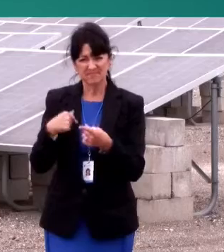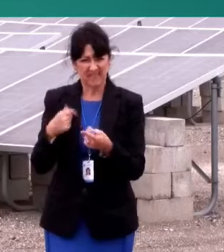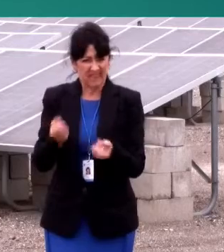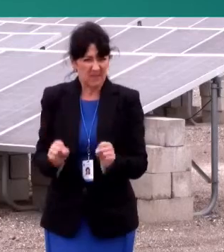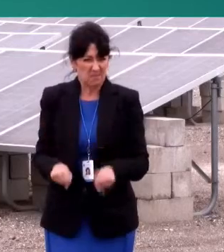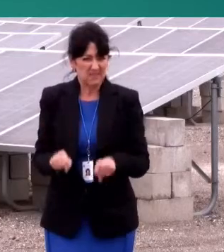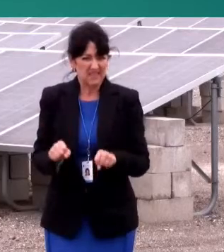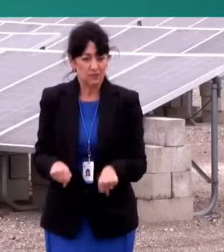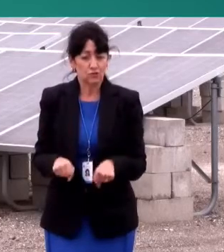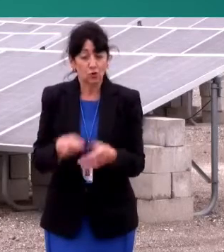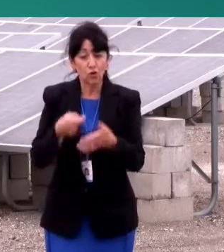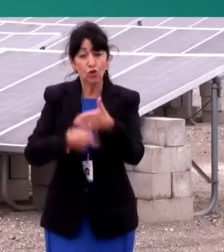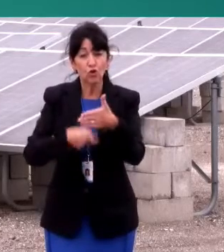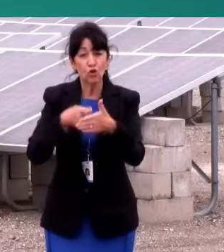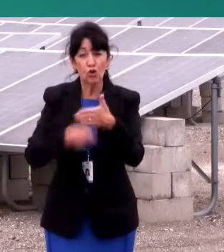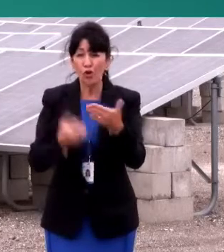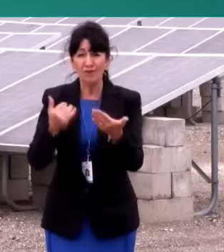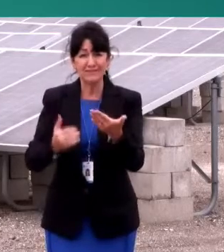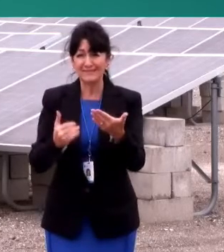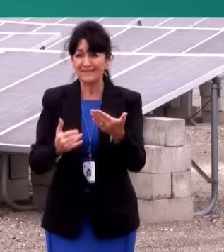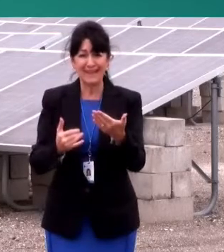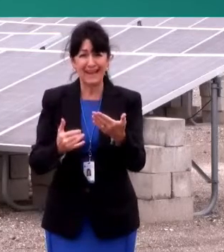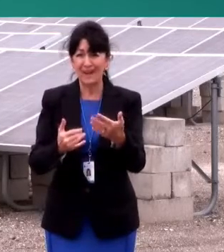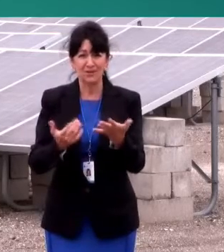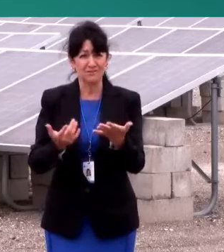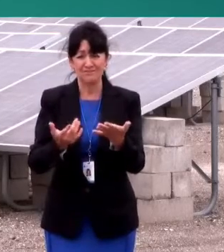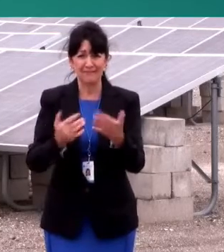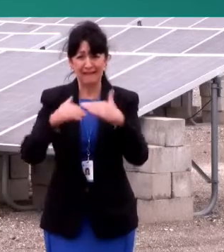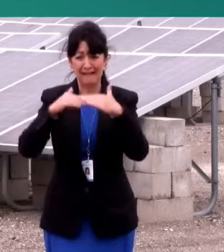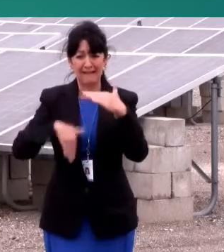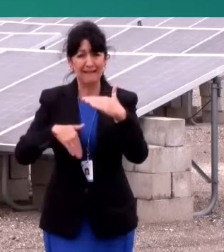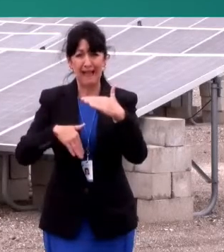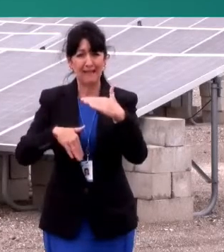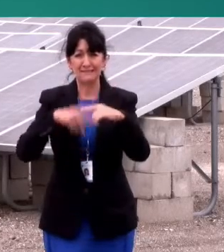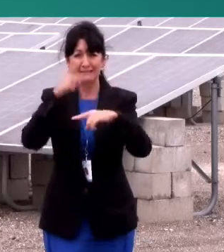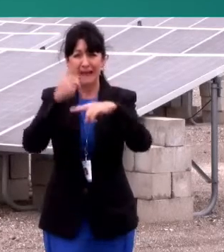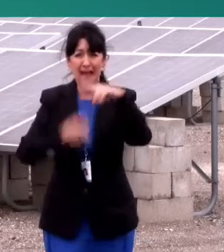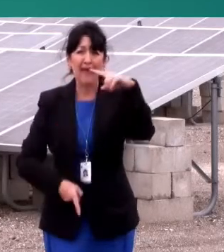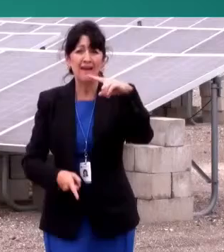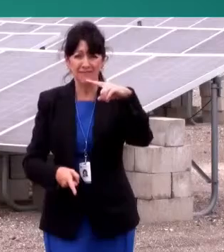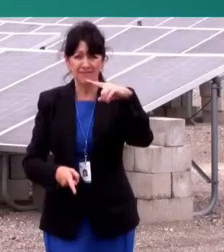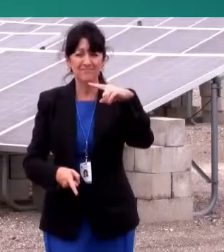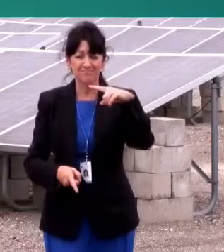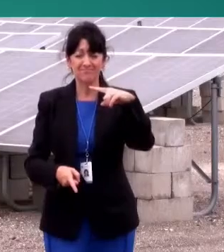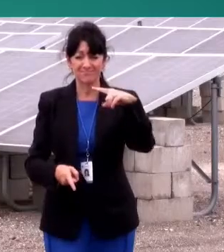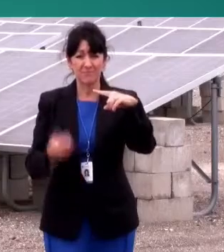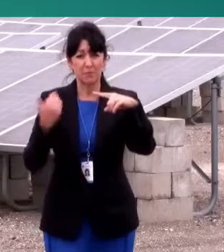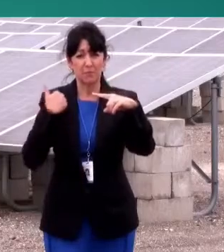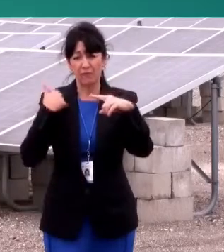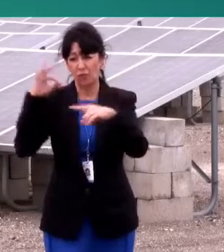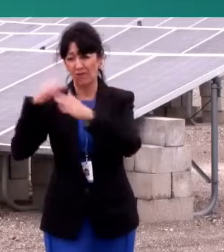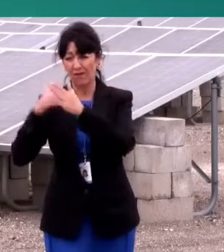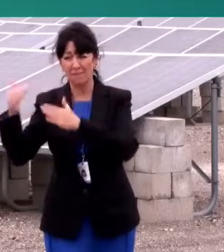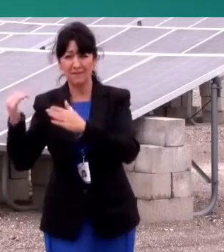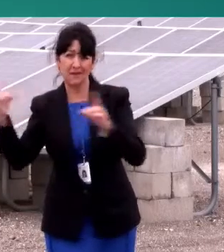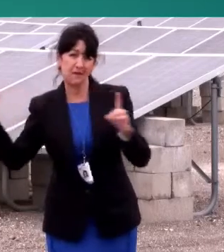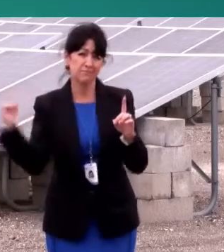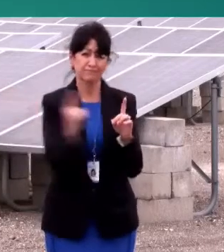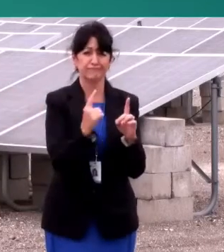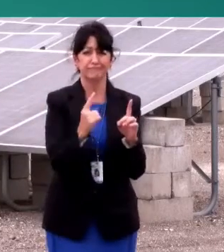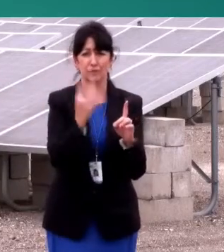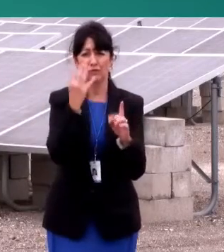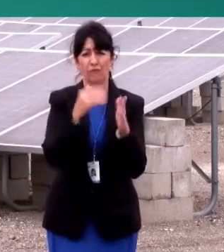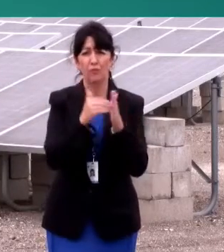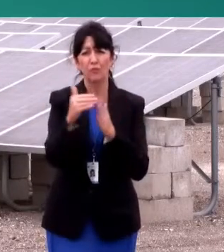fact that the cost has been cut in half for, if I did my math right, about half in just a short period of time